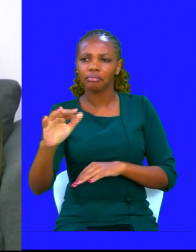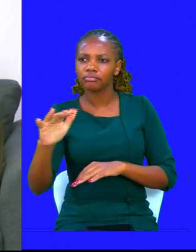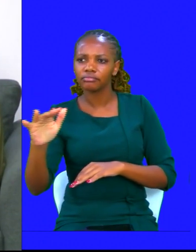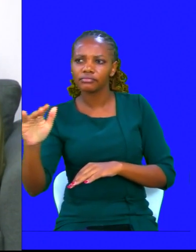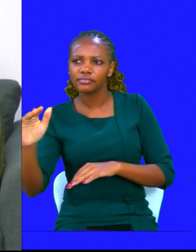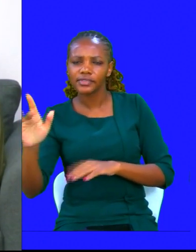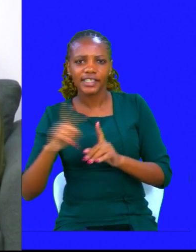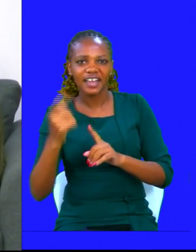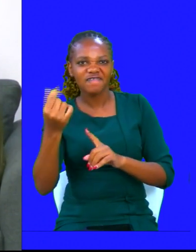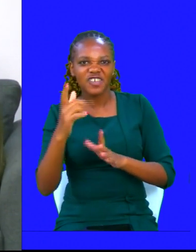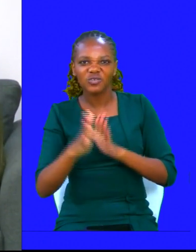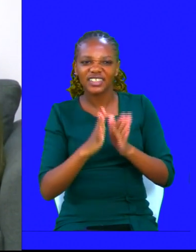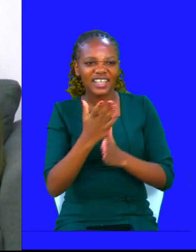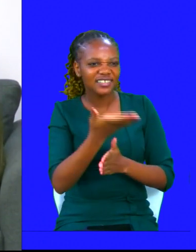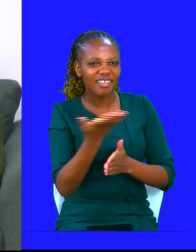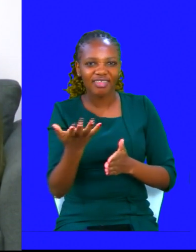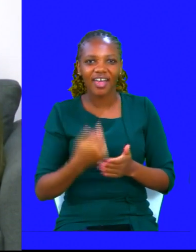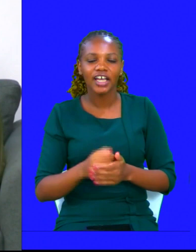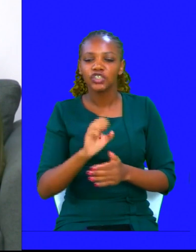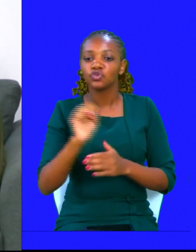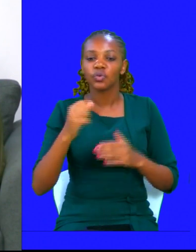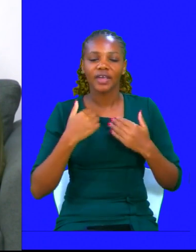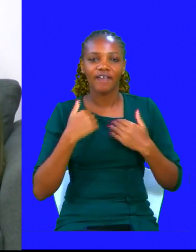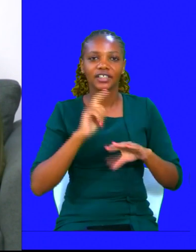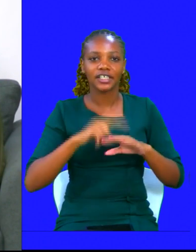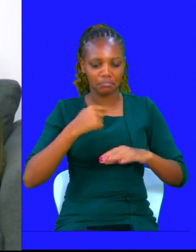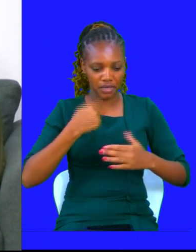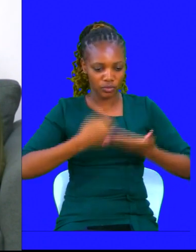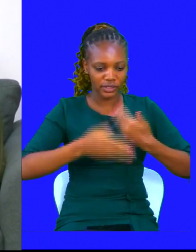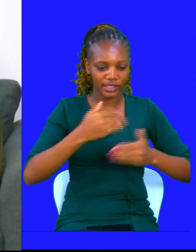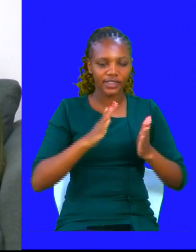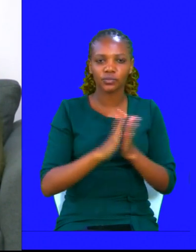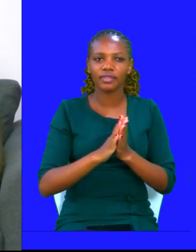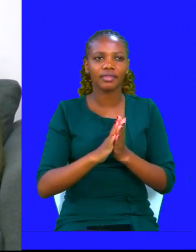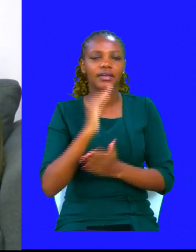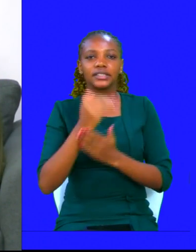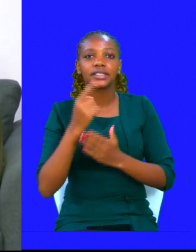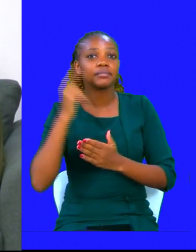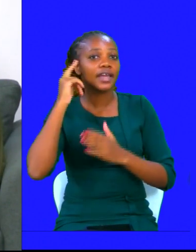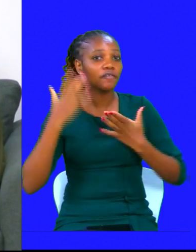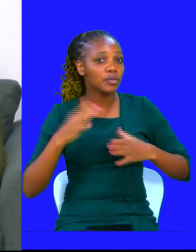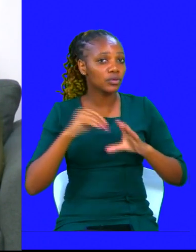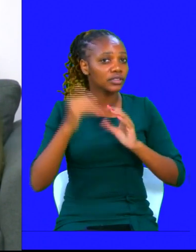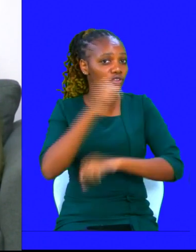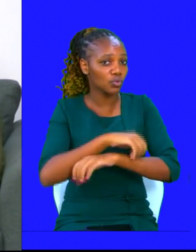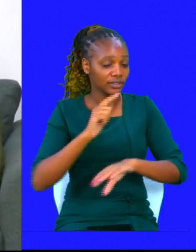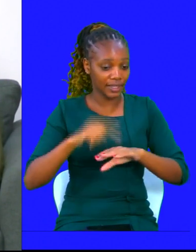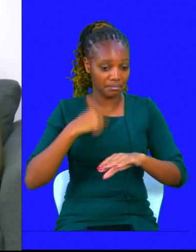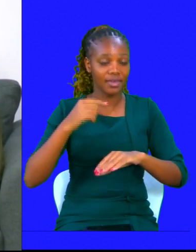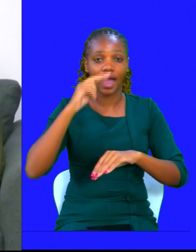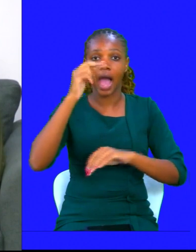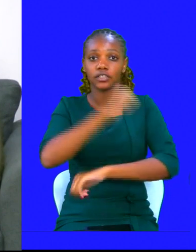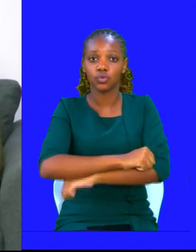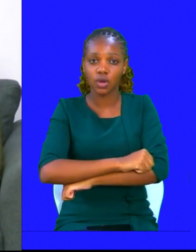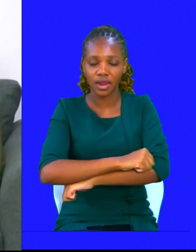the few signs here and there. So there's a time we were really interacting with some deaf people in school when I was in high school. And it